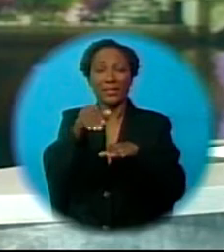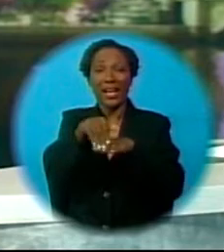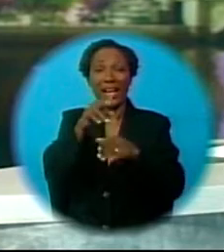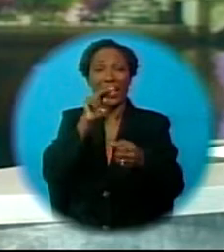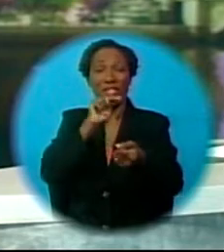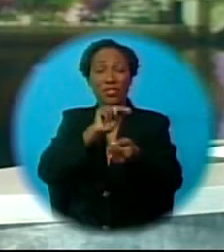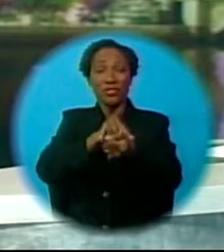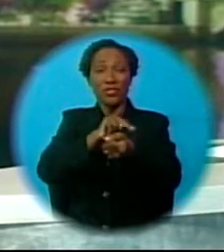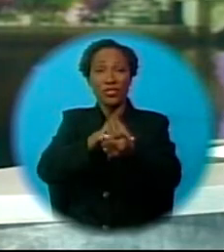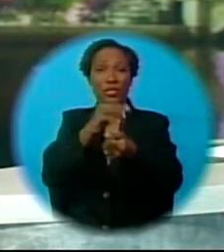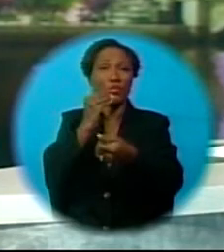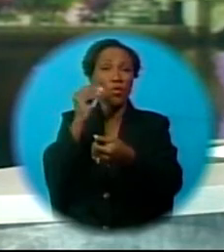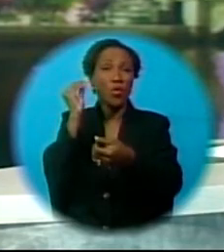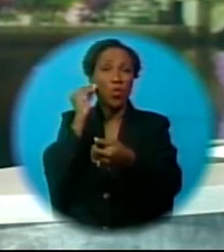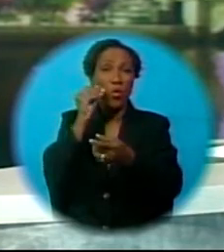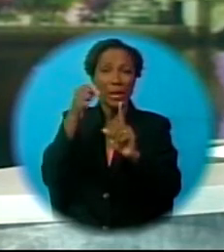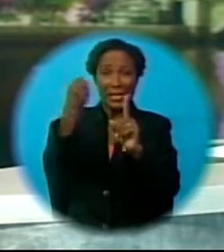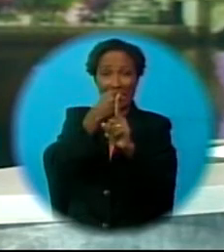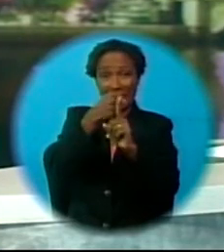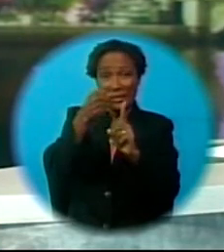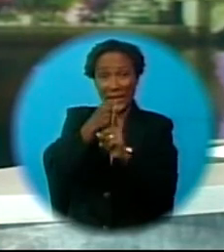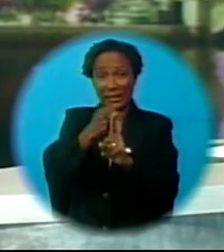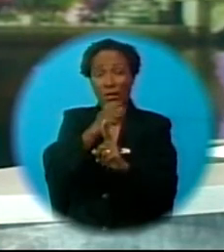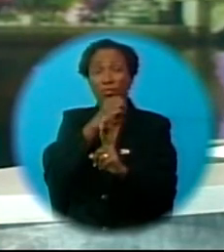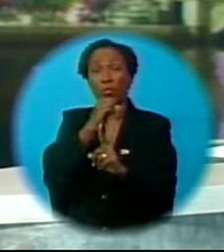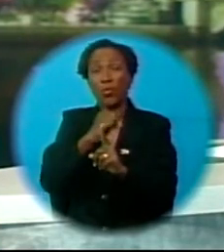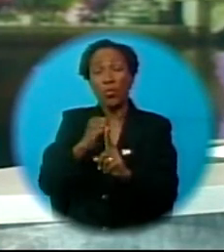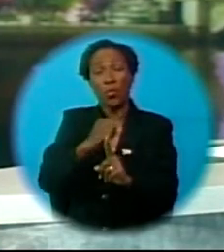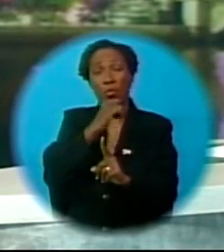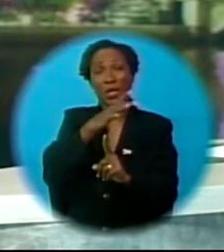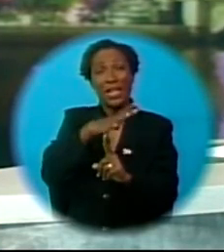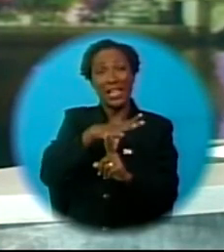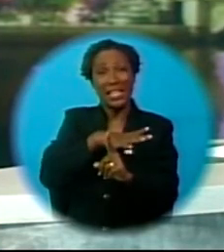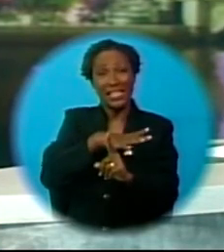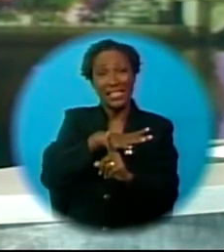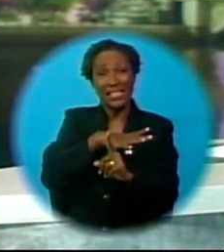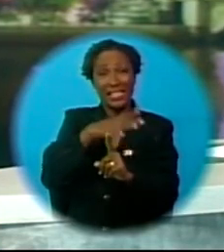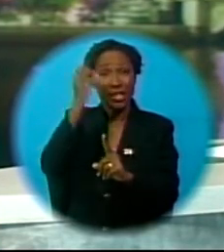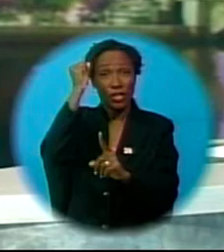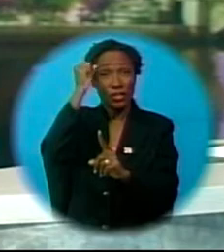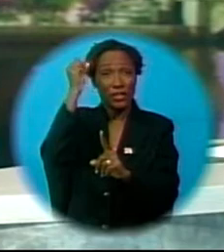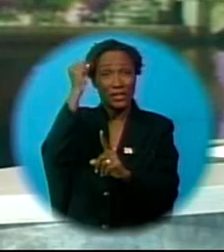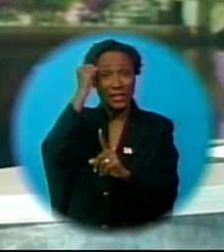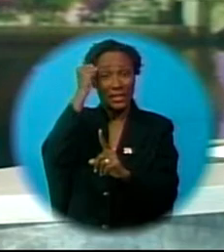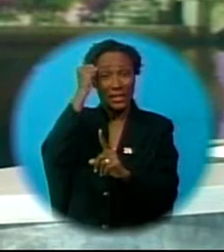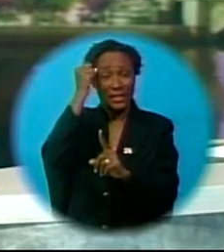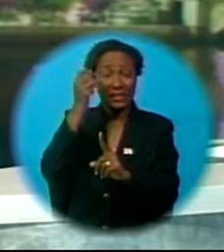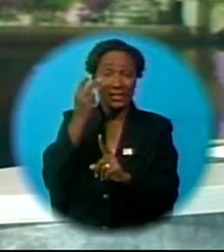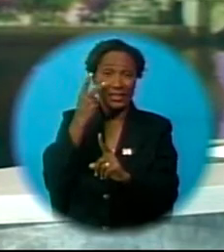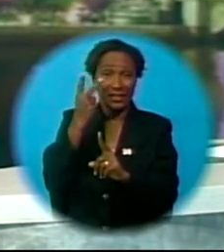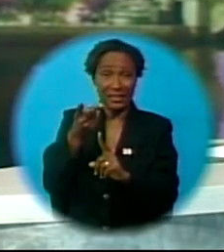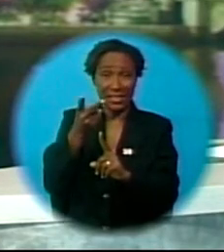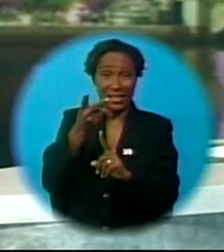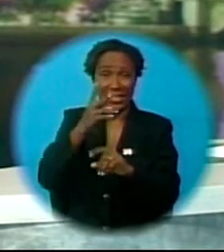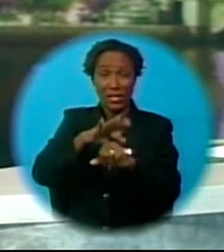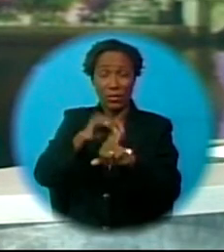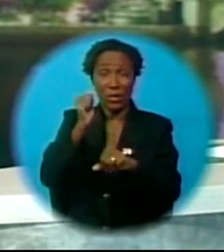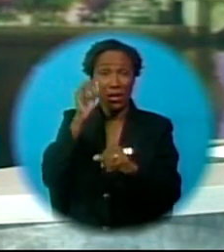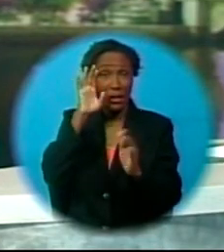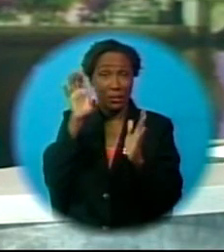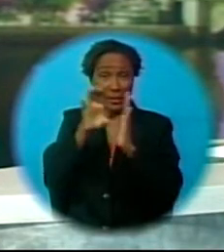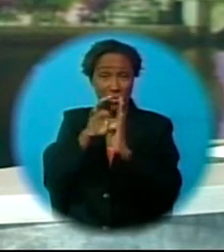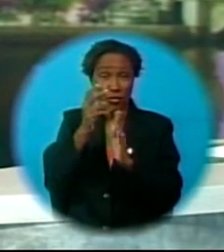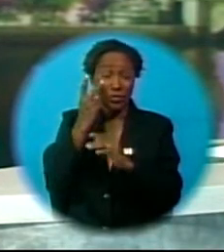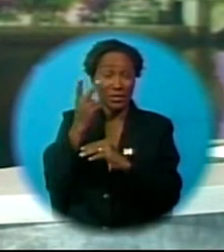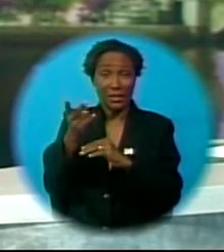and heckling an elderly female patient. Shane Seeley has the story, and a warning to you viewers: the images you may see may